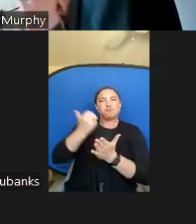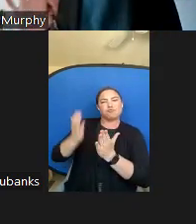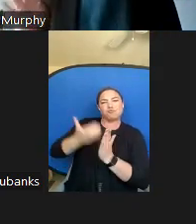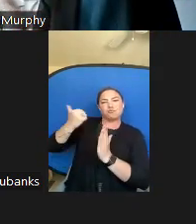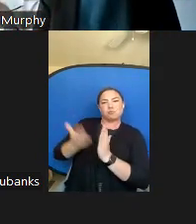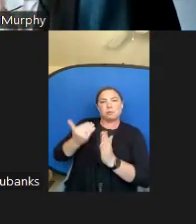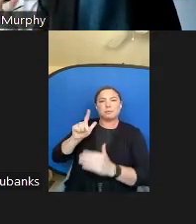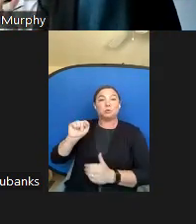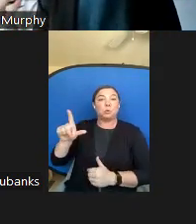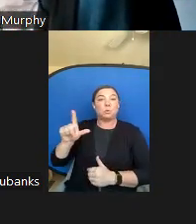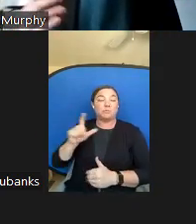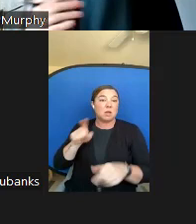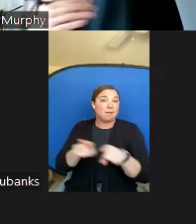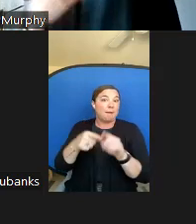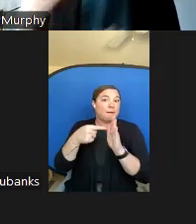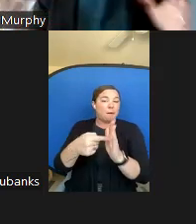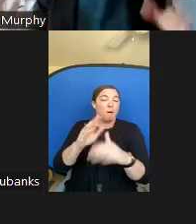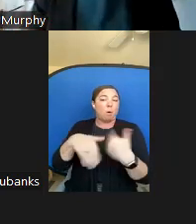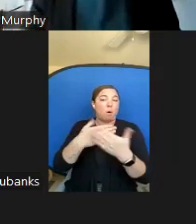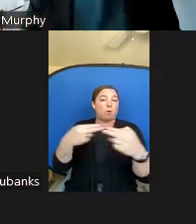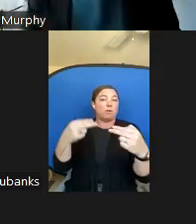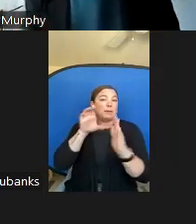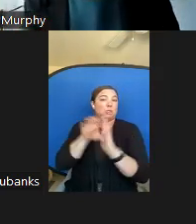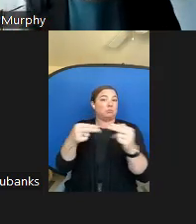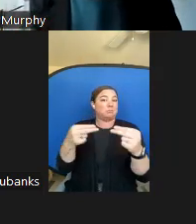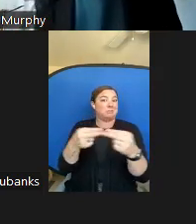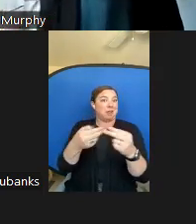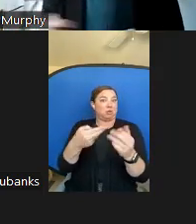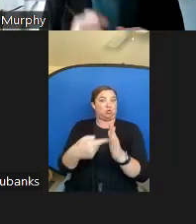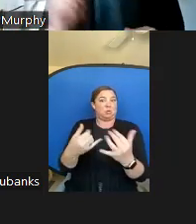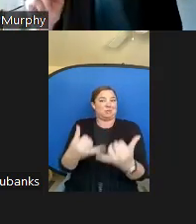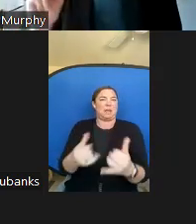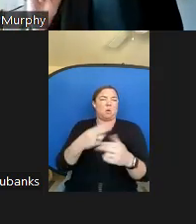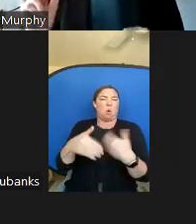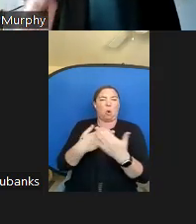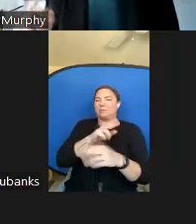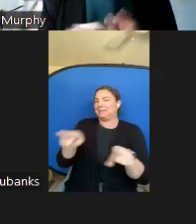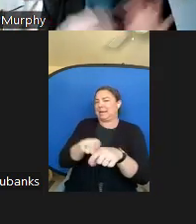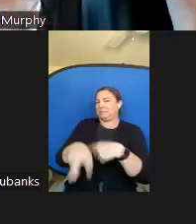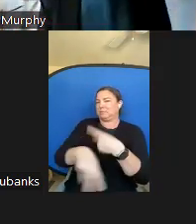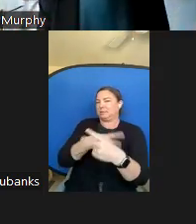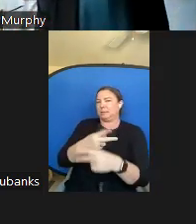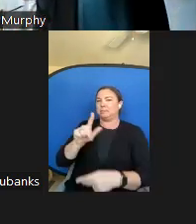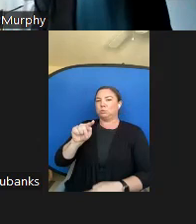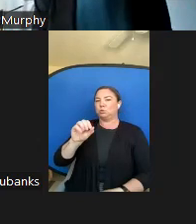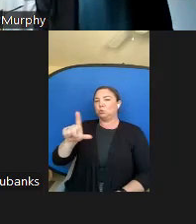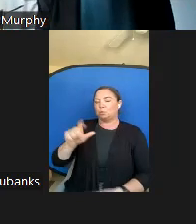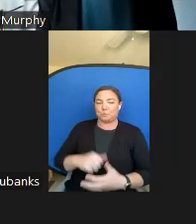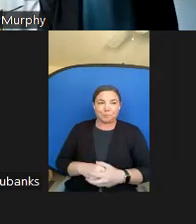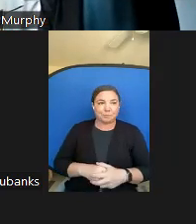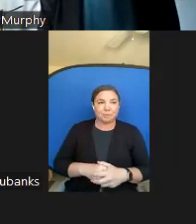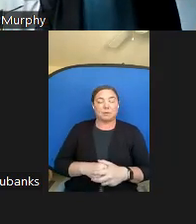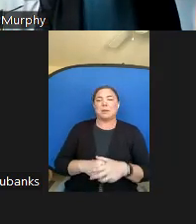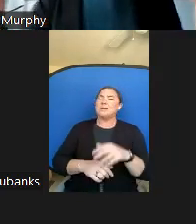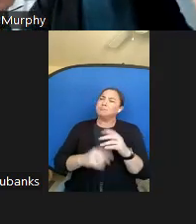on this slide are potter's ribs. So they are all the same type of tool. However, as you can see, there's quite a bit of variability in